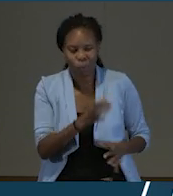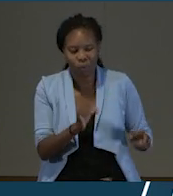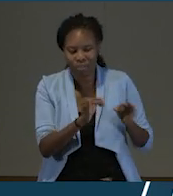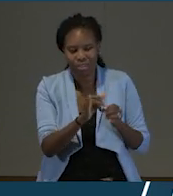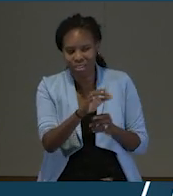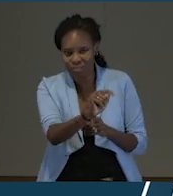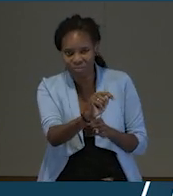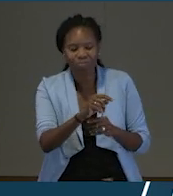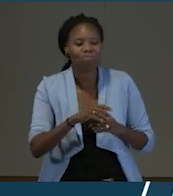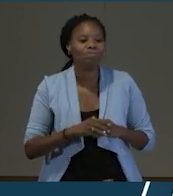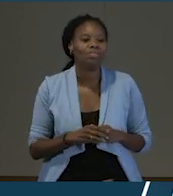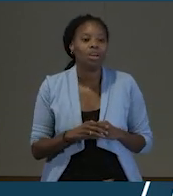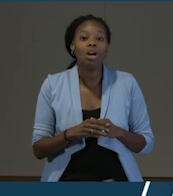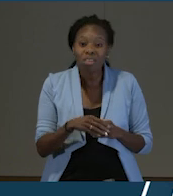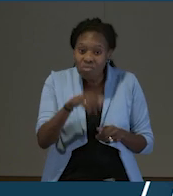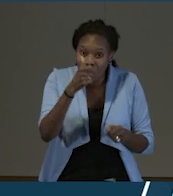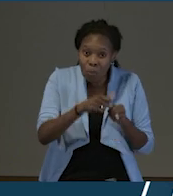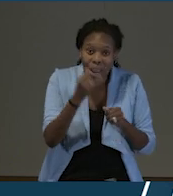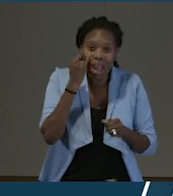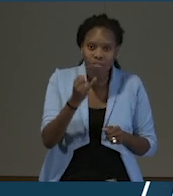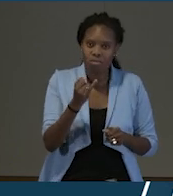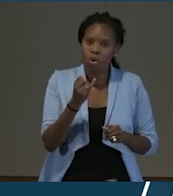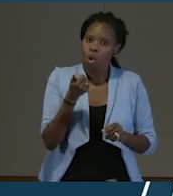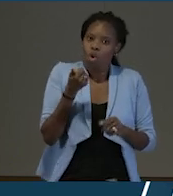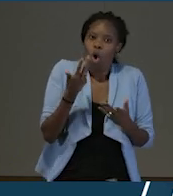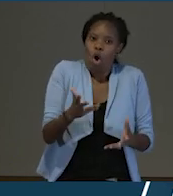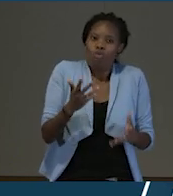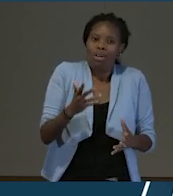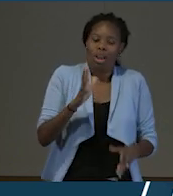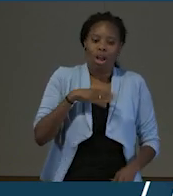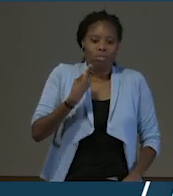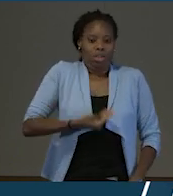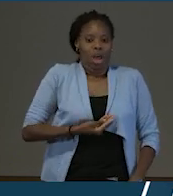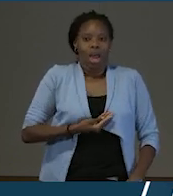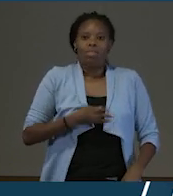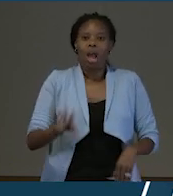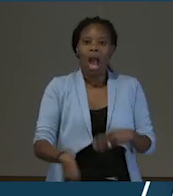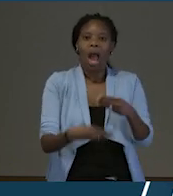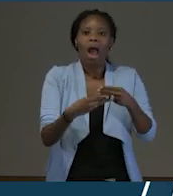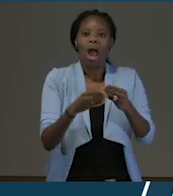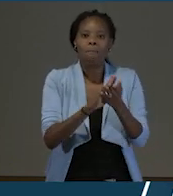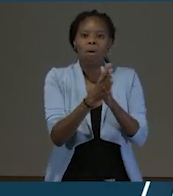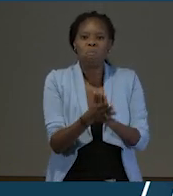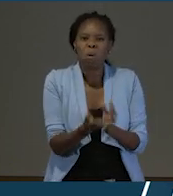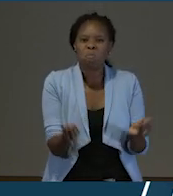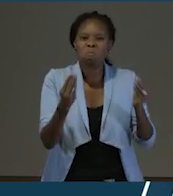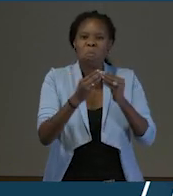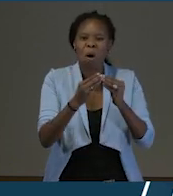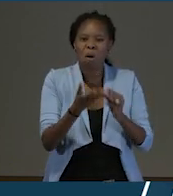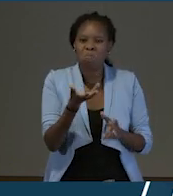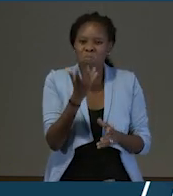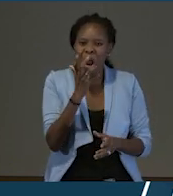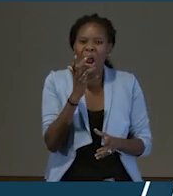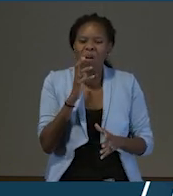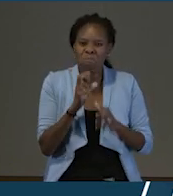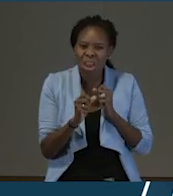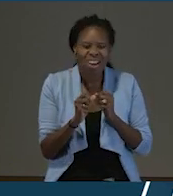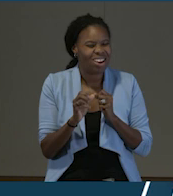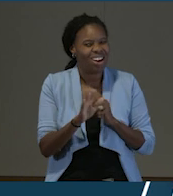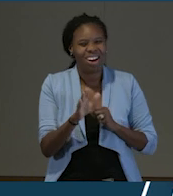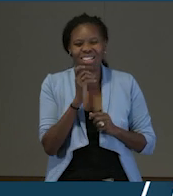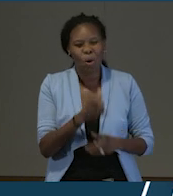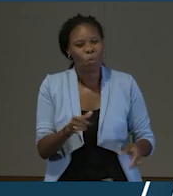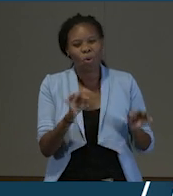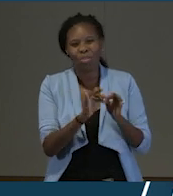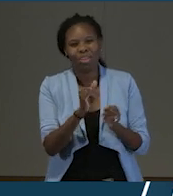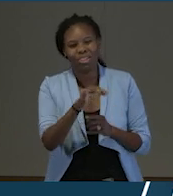it, right? But we do that to our kids. So providing that space to calm down is a very effective tool.